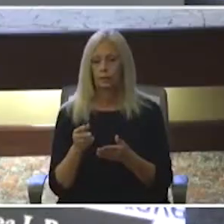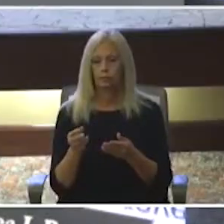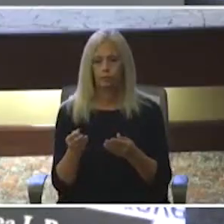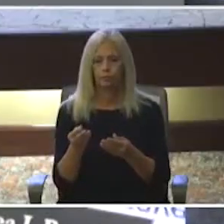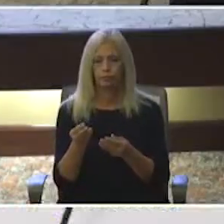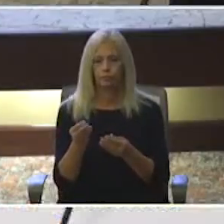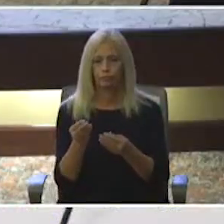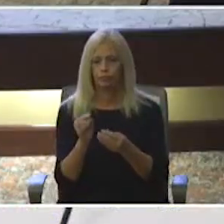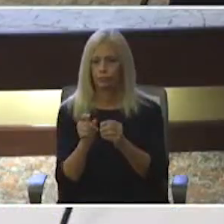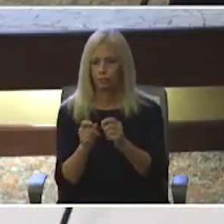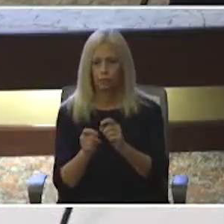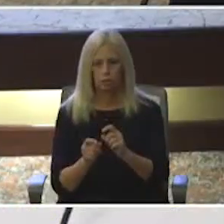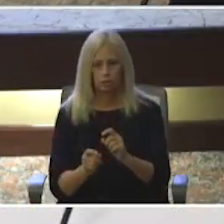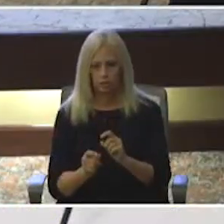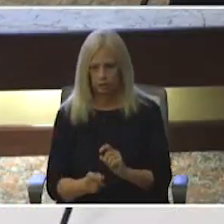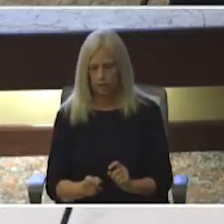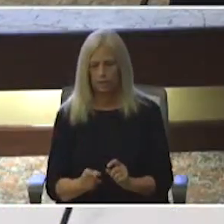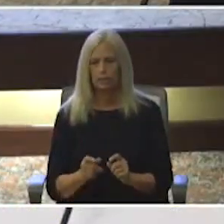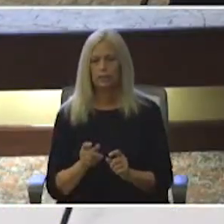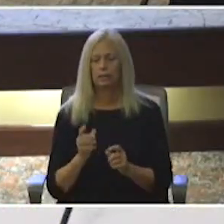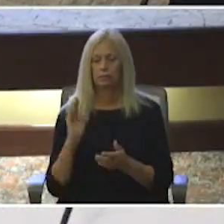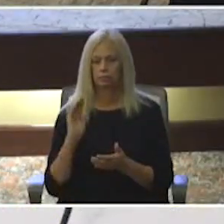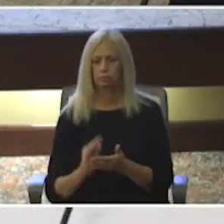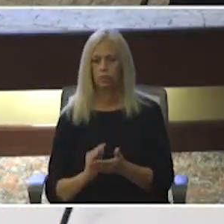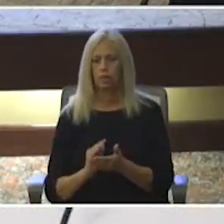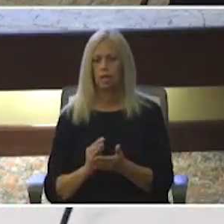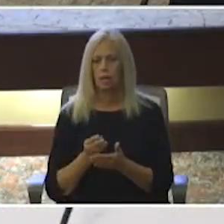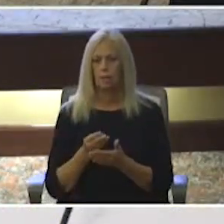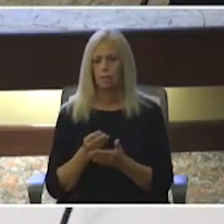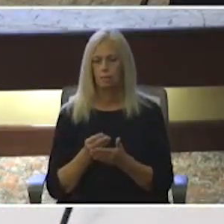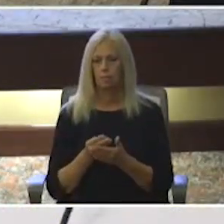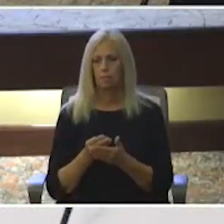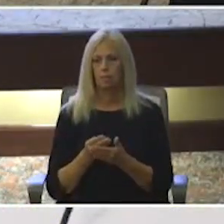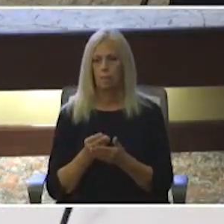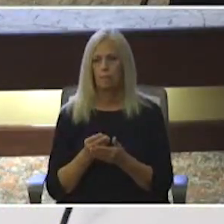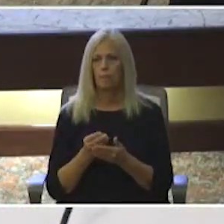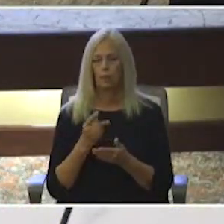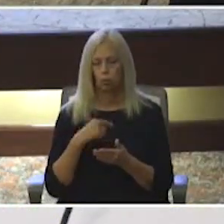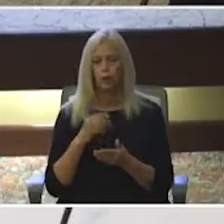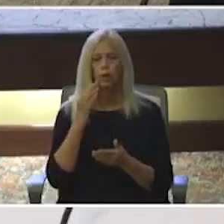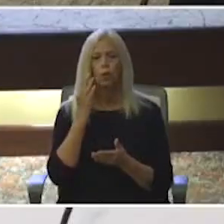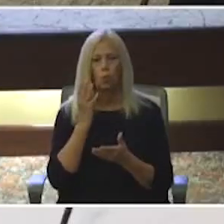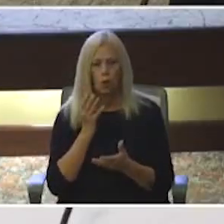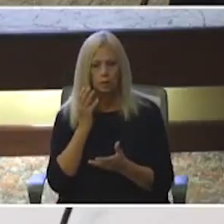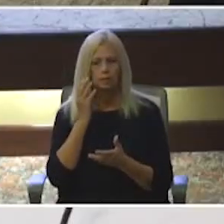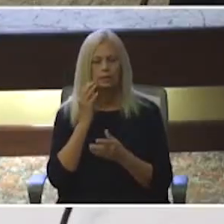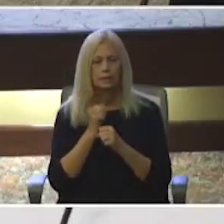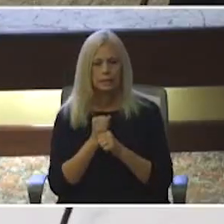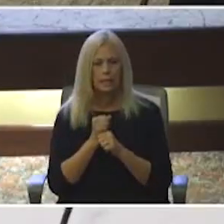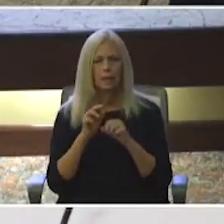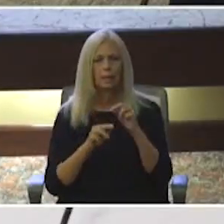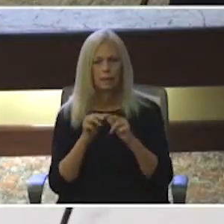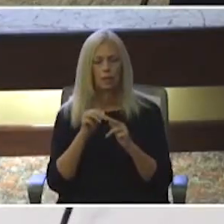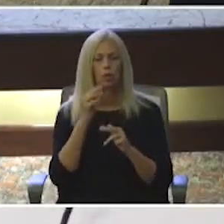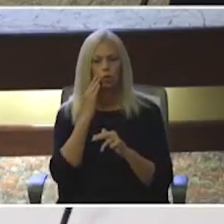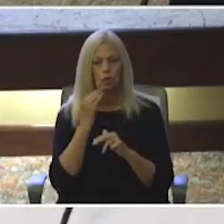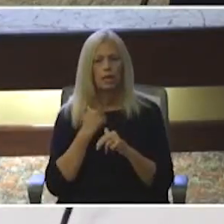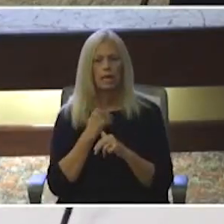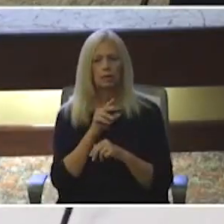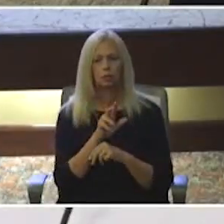allow the base bid to be smaller. Yep. So we wanted to get this thing built. We knew we had 26 million, and so we wanted to get under that